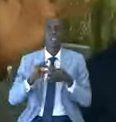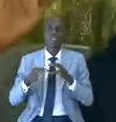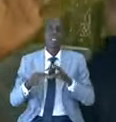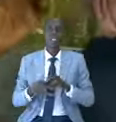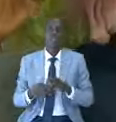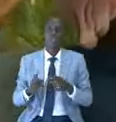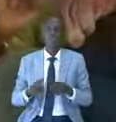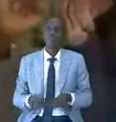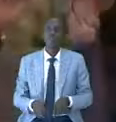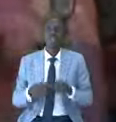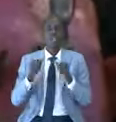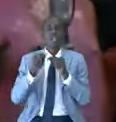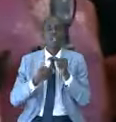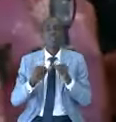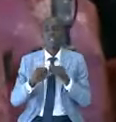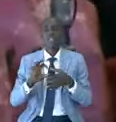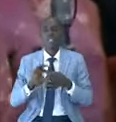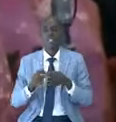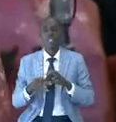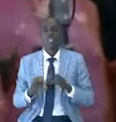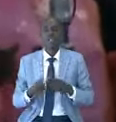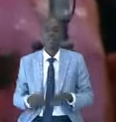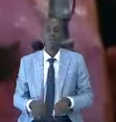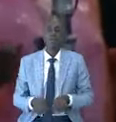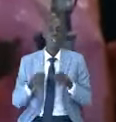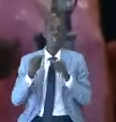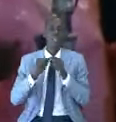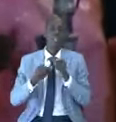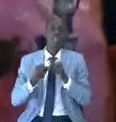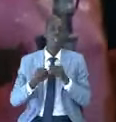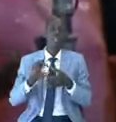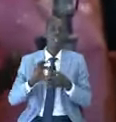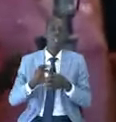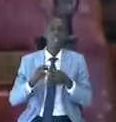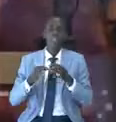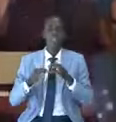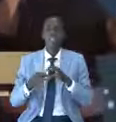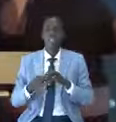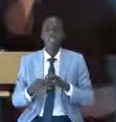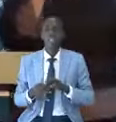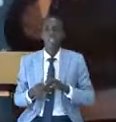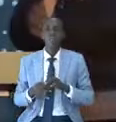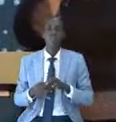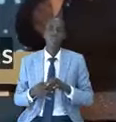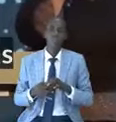every chain, to break every chain, break every chain.